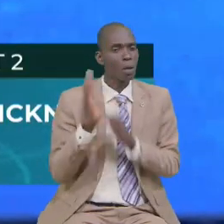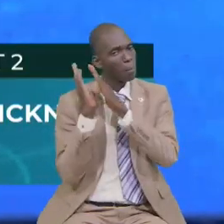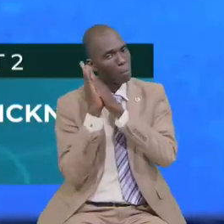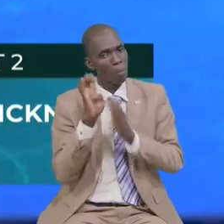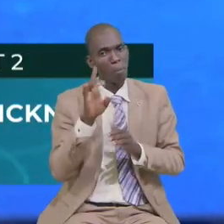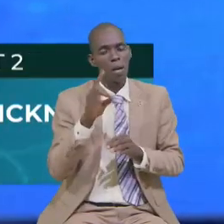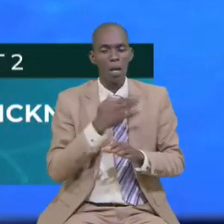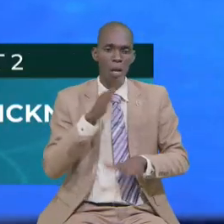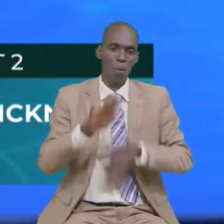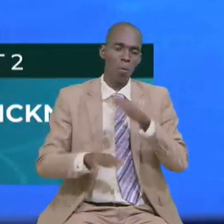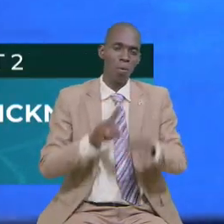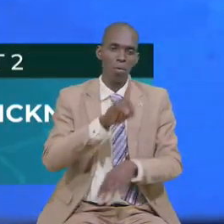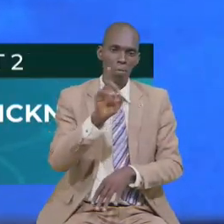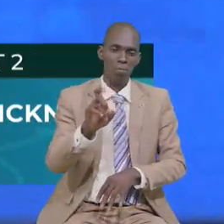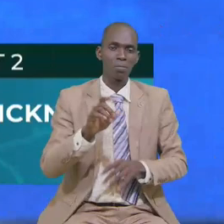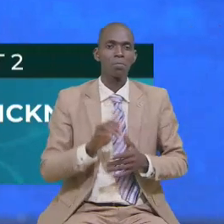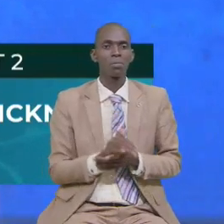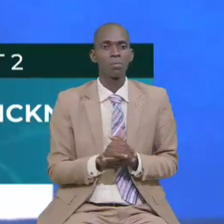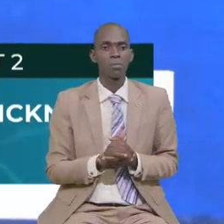walk?